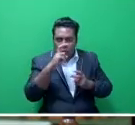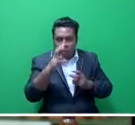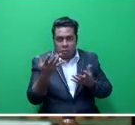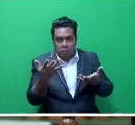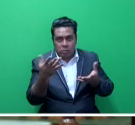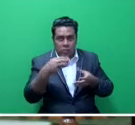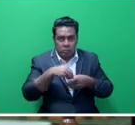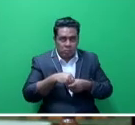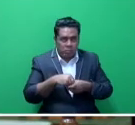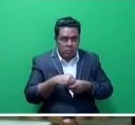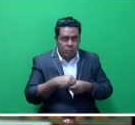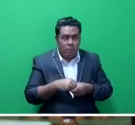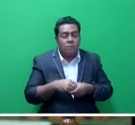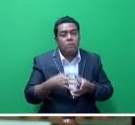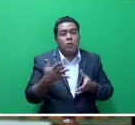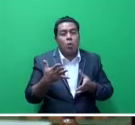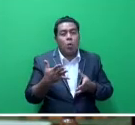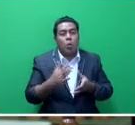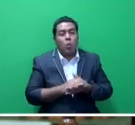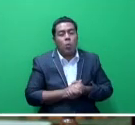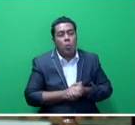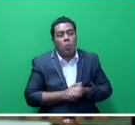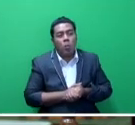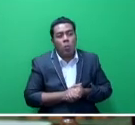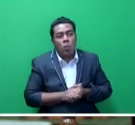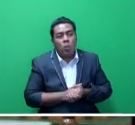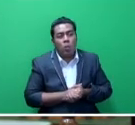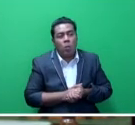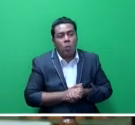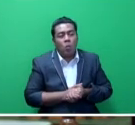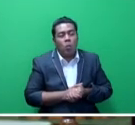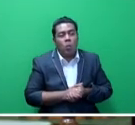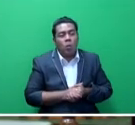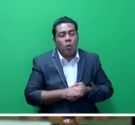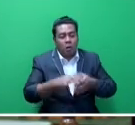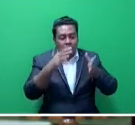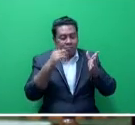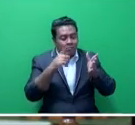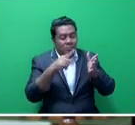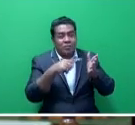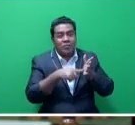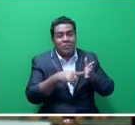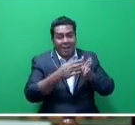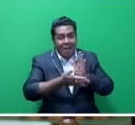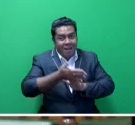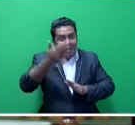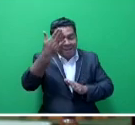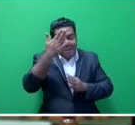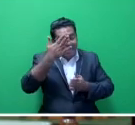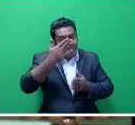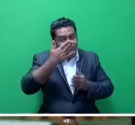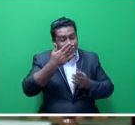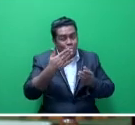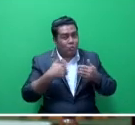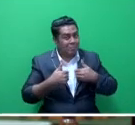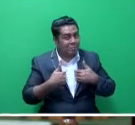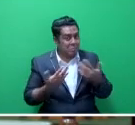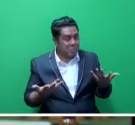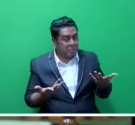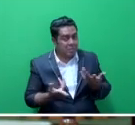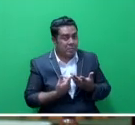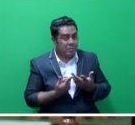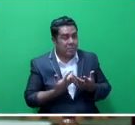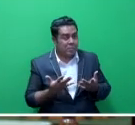Tertiary Scholarship and Loans Board name to the Tertiary Education and Loan Service, with the aim to rebrand